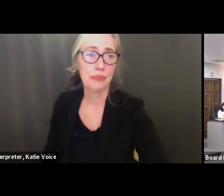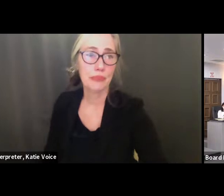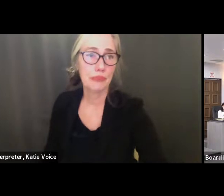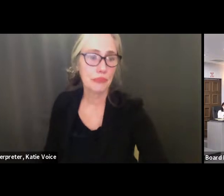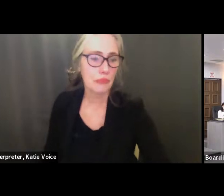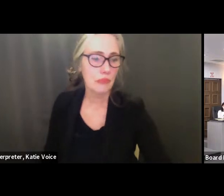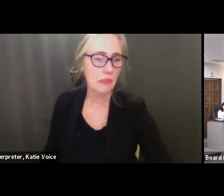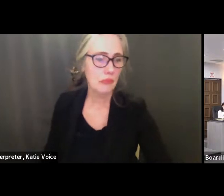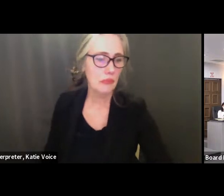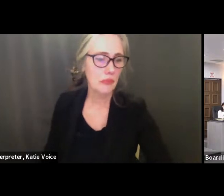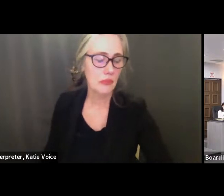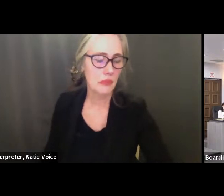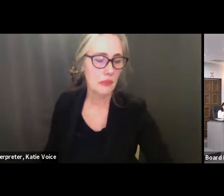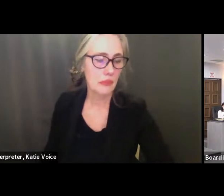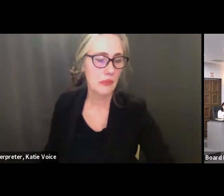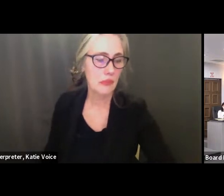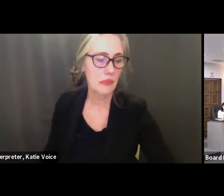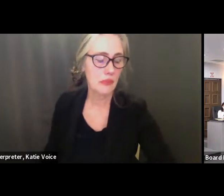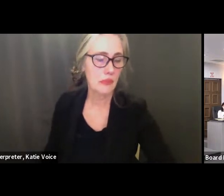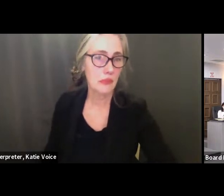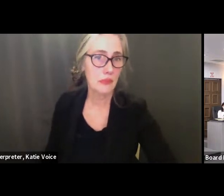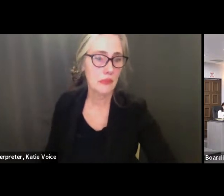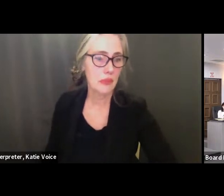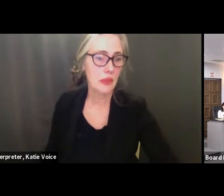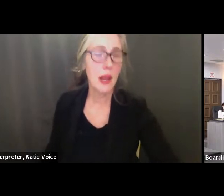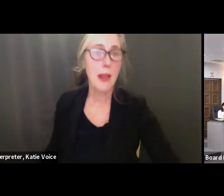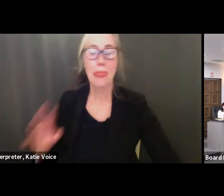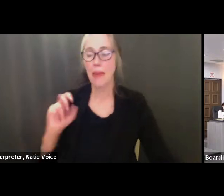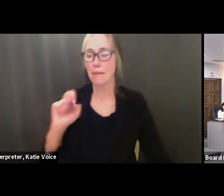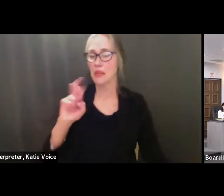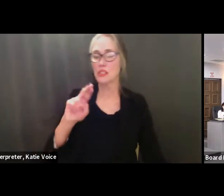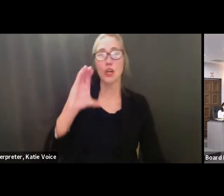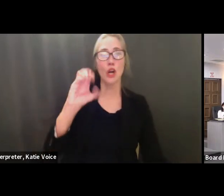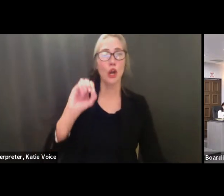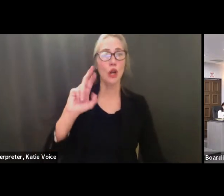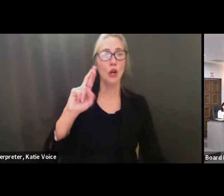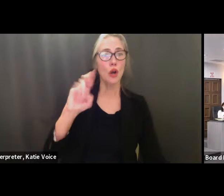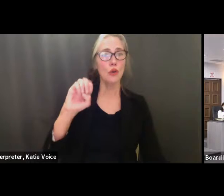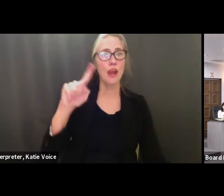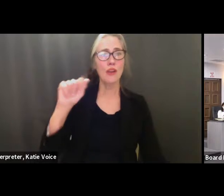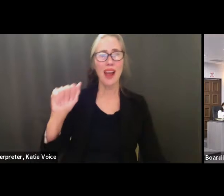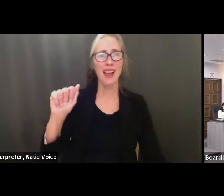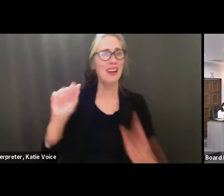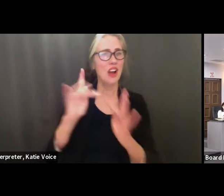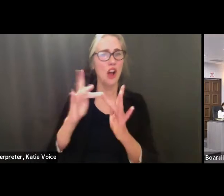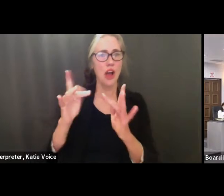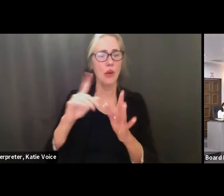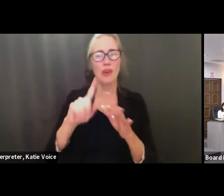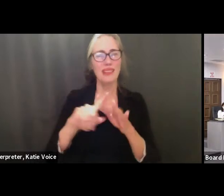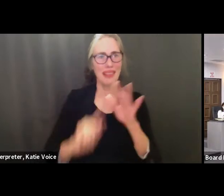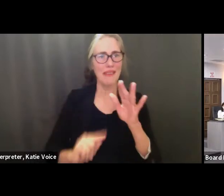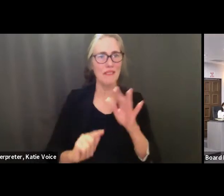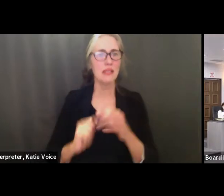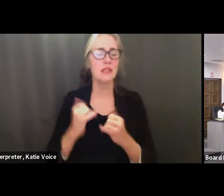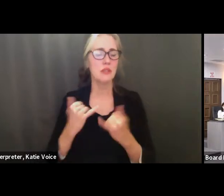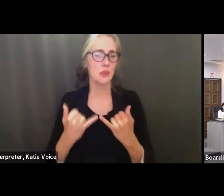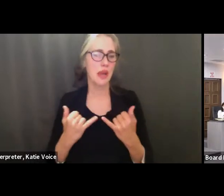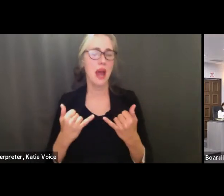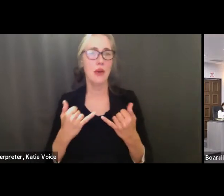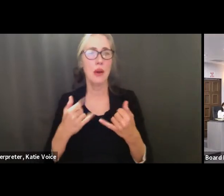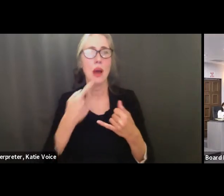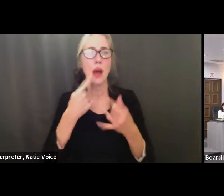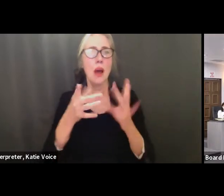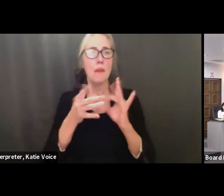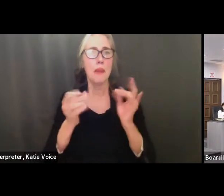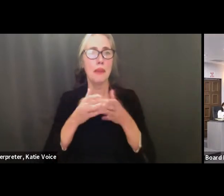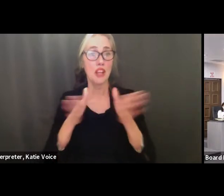Mr. Correa is still not online, so that concludes public comment on this item. Your man up there. Let him